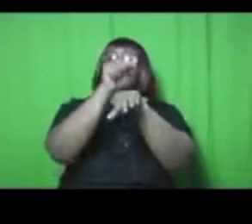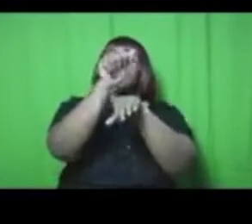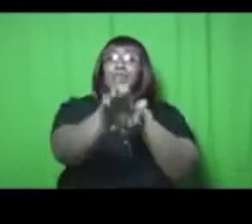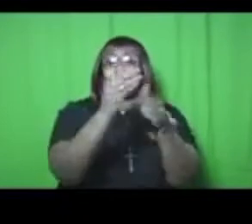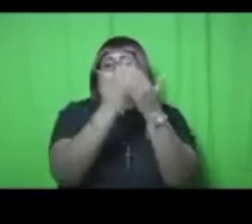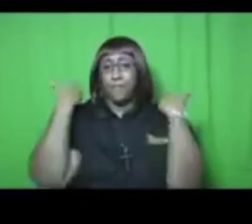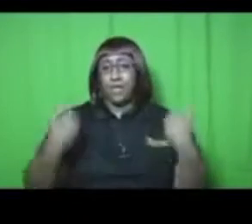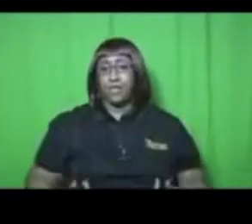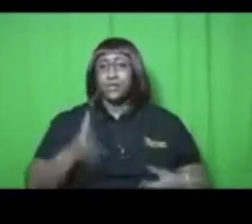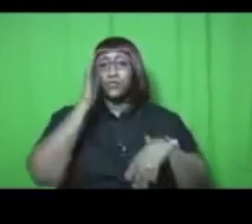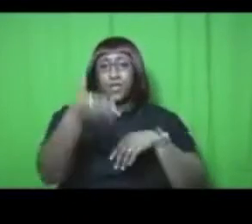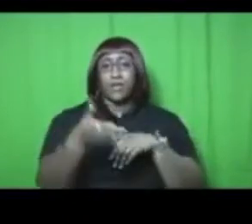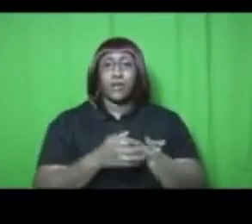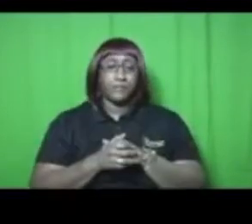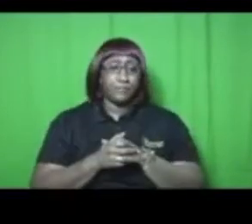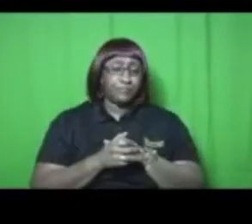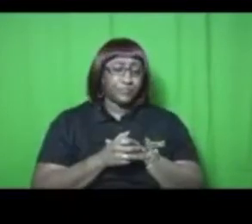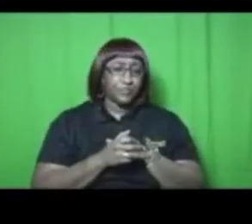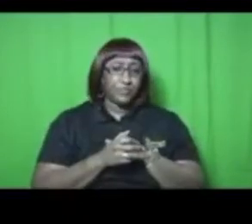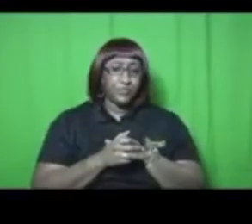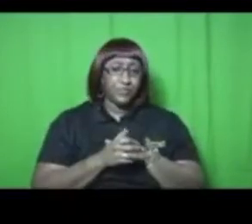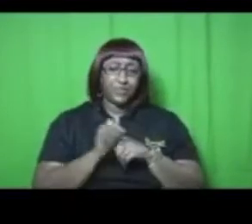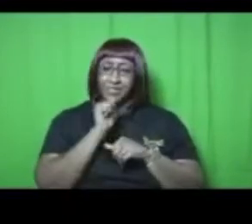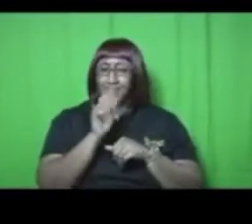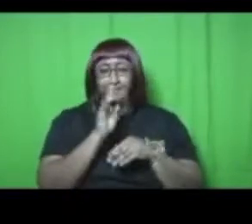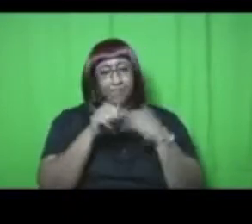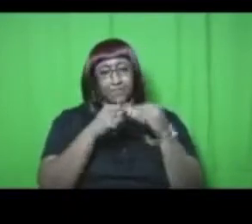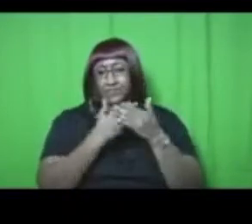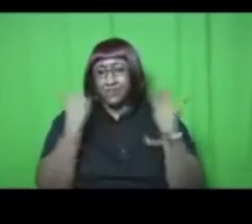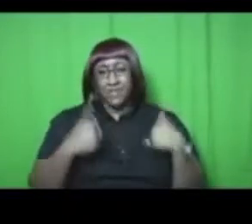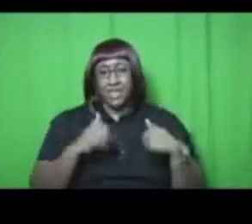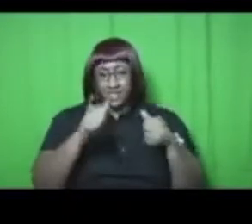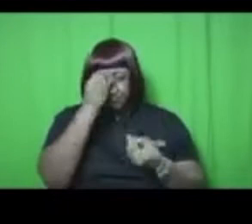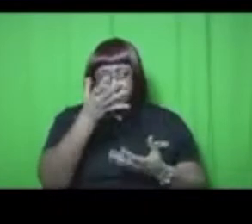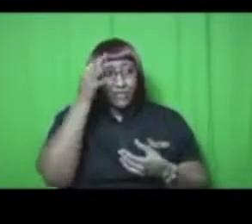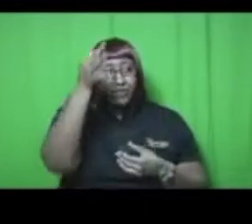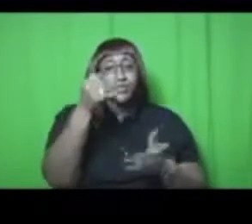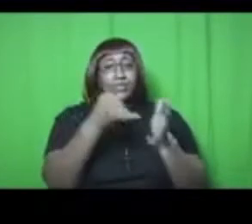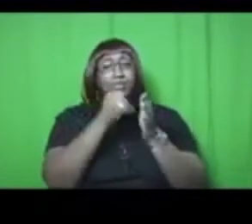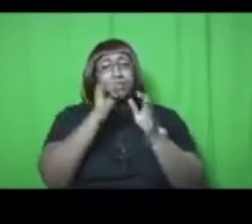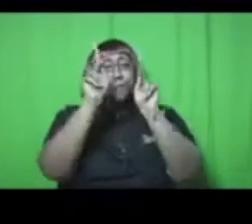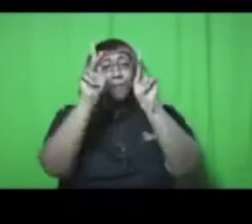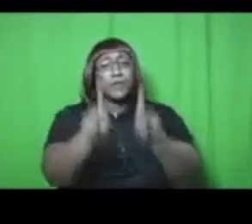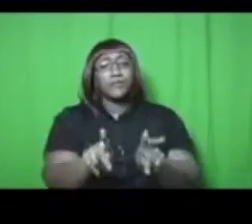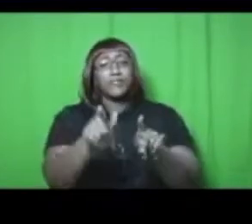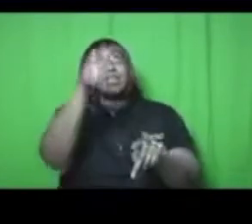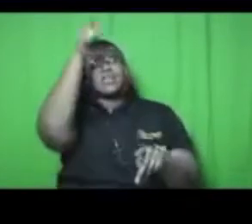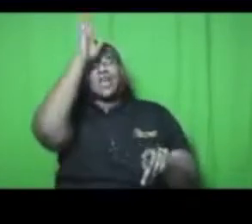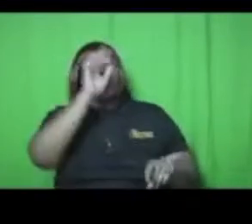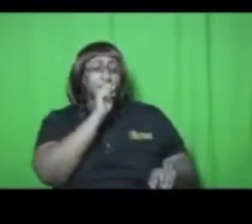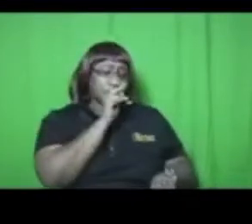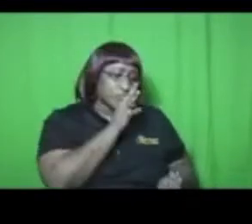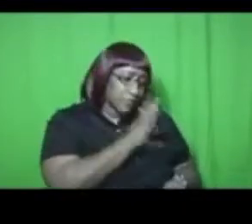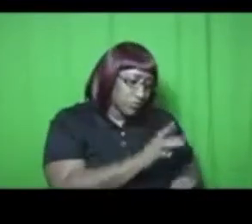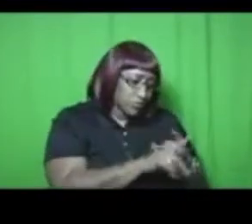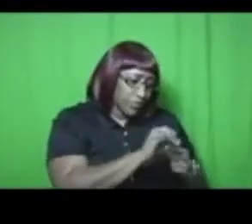remember, prophet is not necessarily miraculous. I'm not talking about somebody who can tell the future. But it's a person God has spoken to them